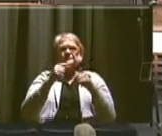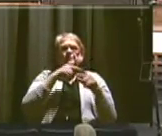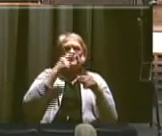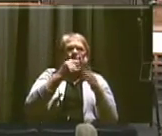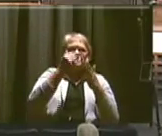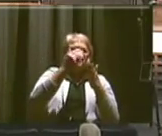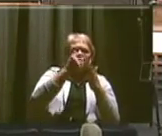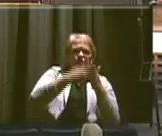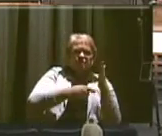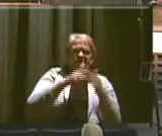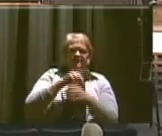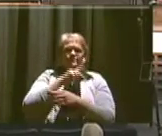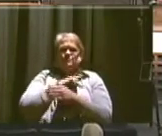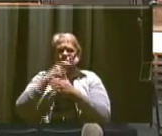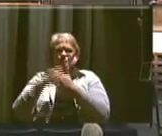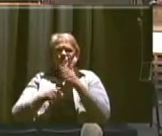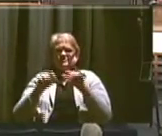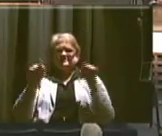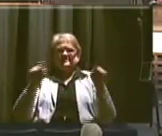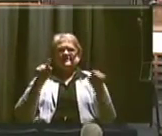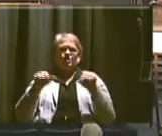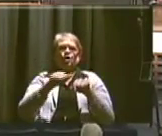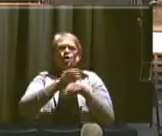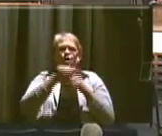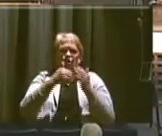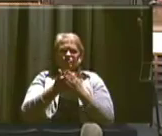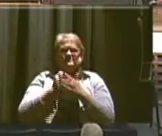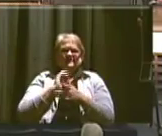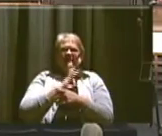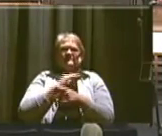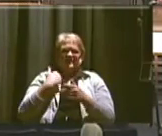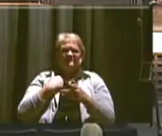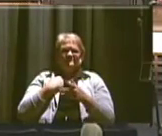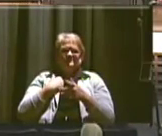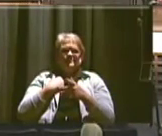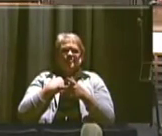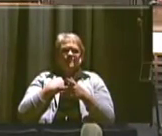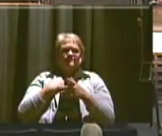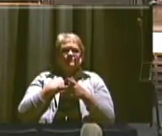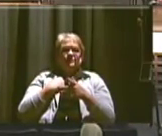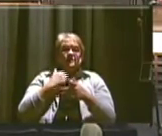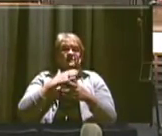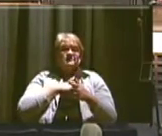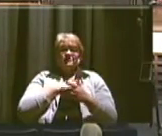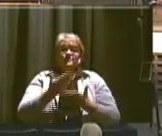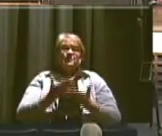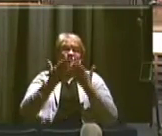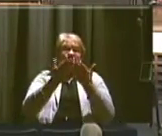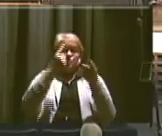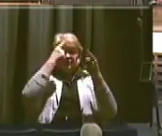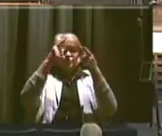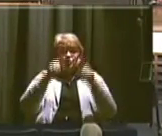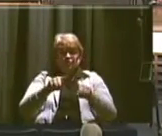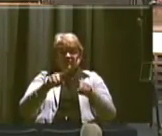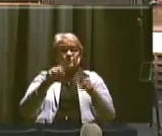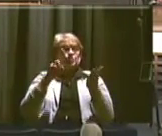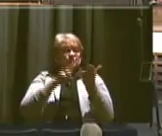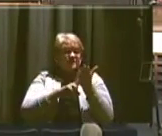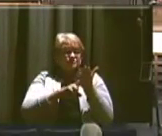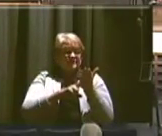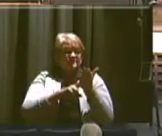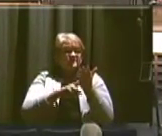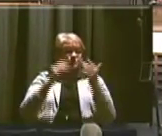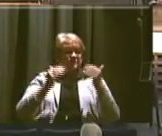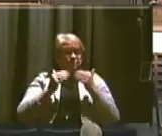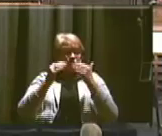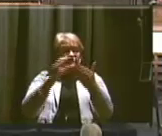my recommendation to the board that we agree to this contract and that we go forward to empower Dr.